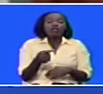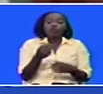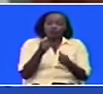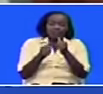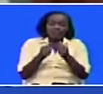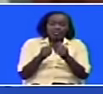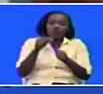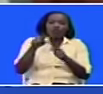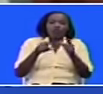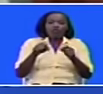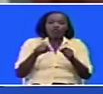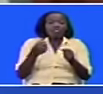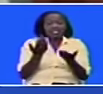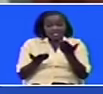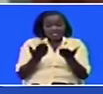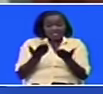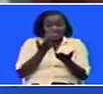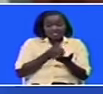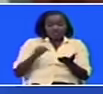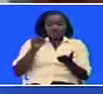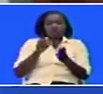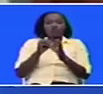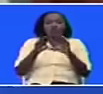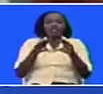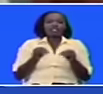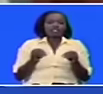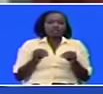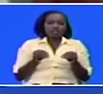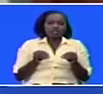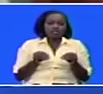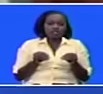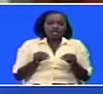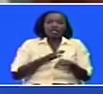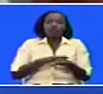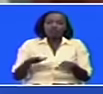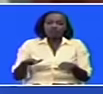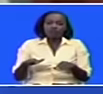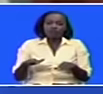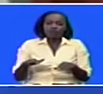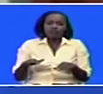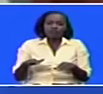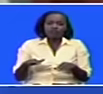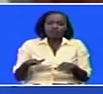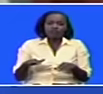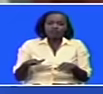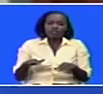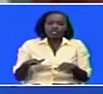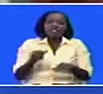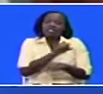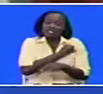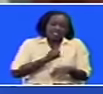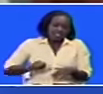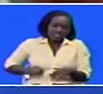either to reject or adopt these contentious election laws. And before in the morning, there was the